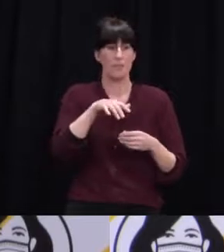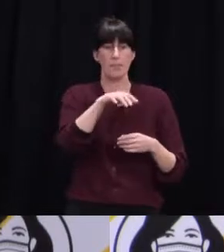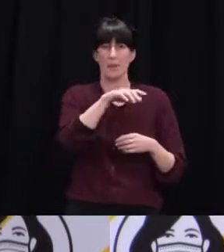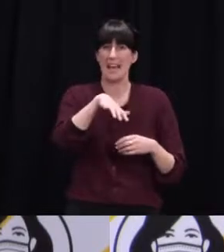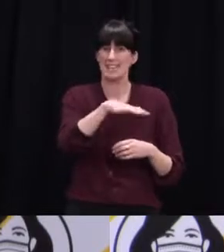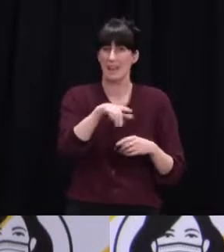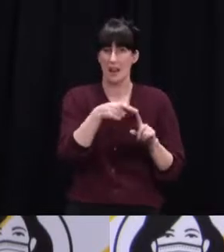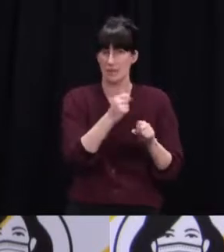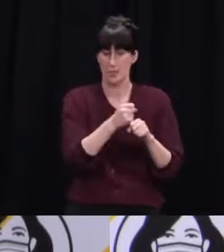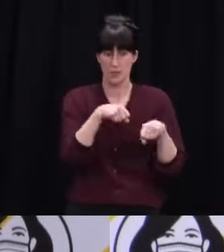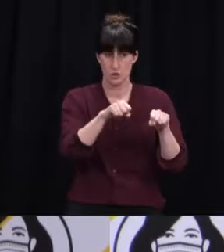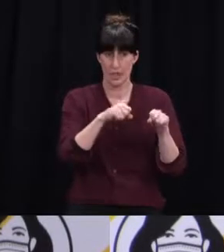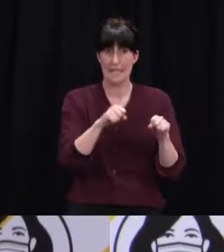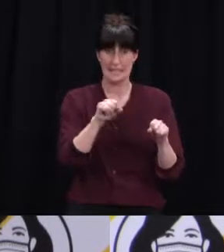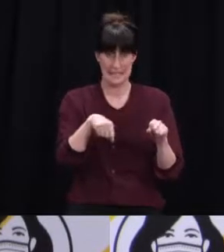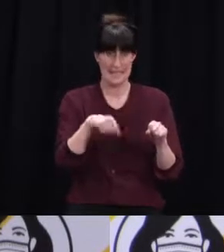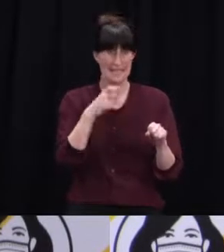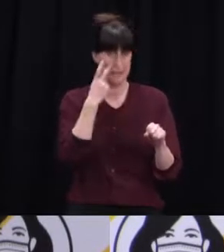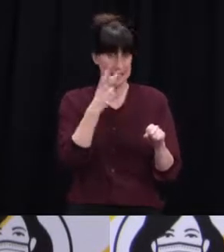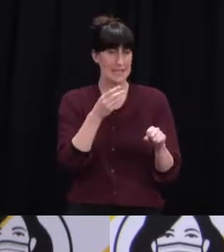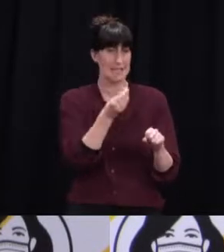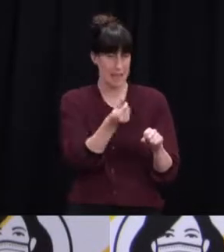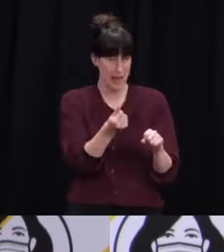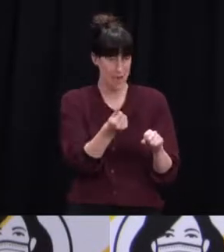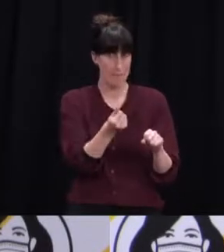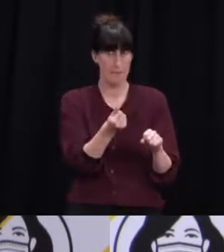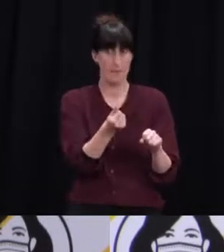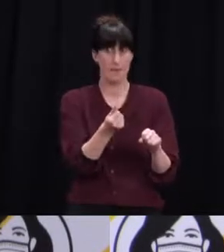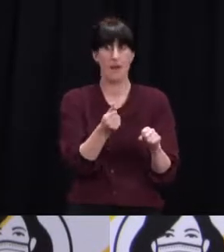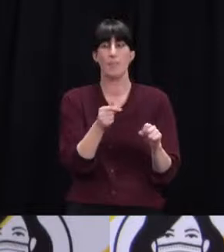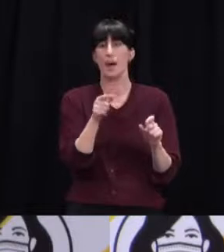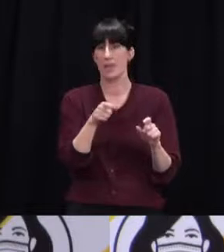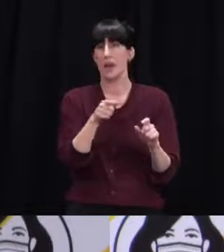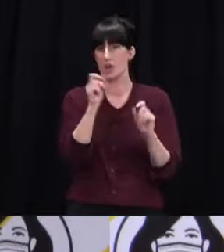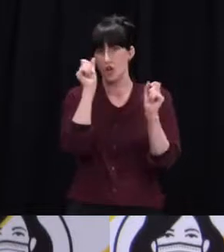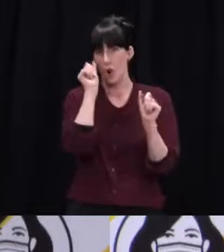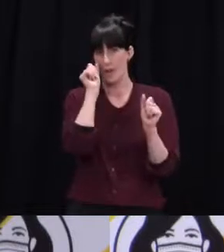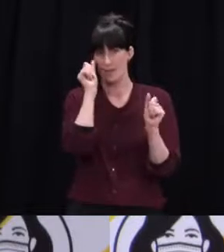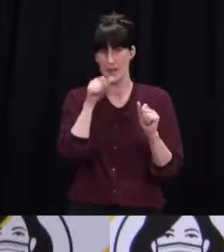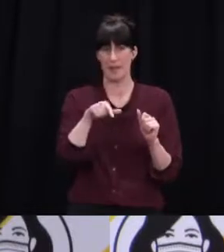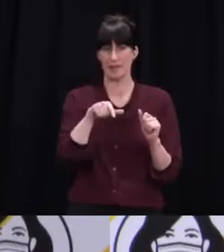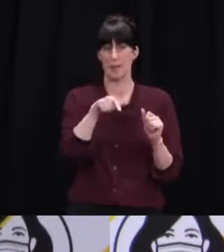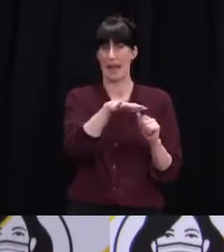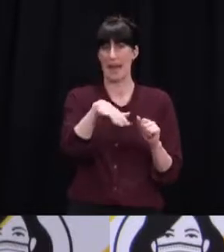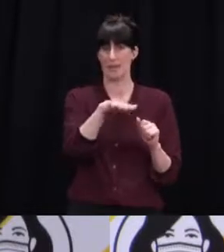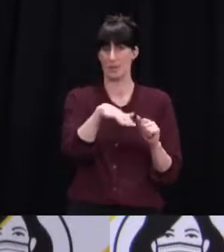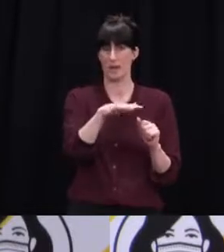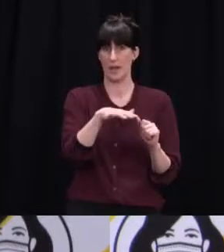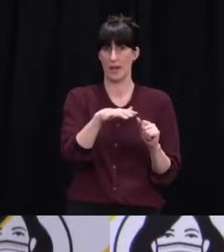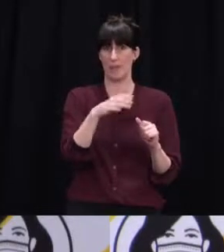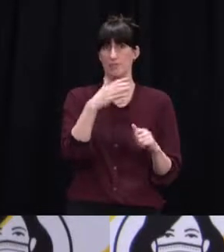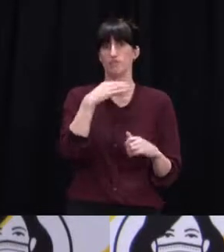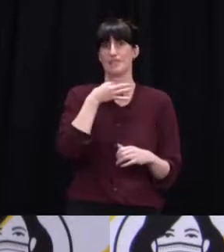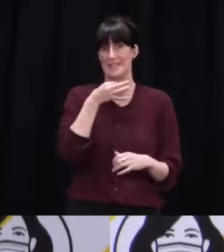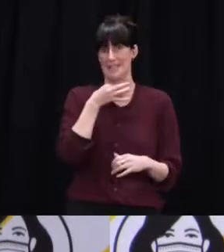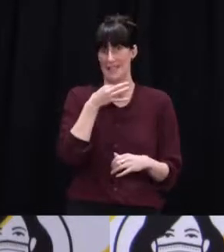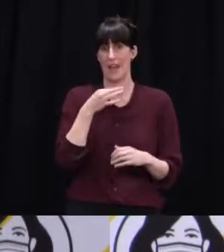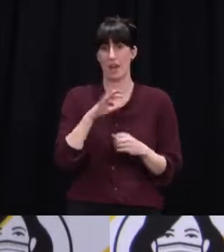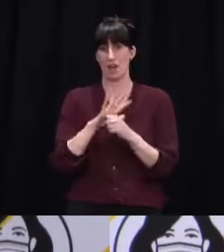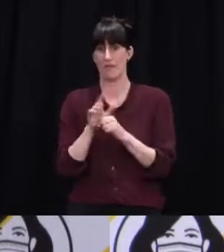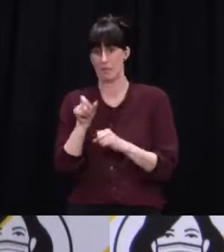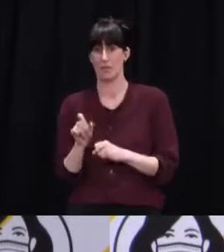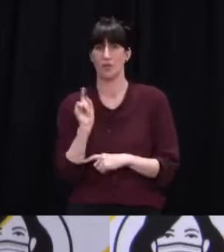are from outside of a household bubble, from a location of interest and so on. We are still seeing some cases from outside a household bubble but